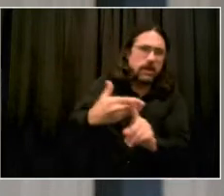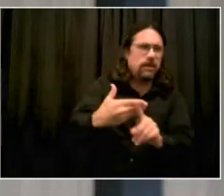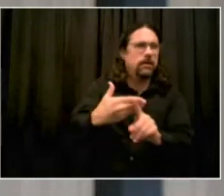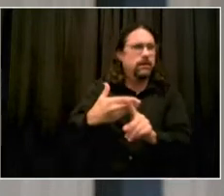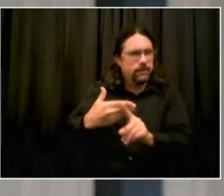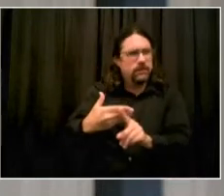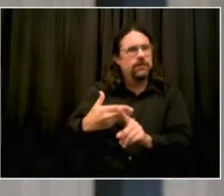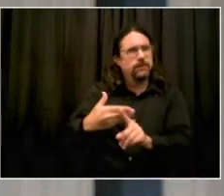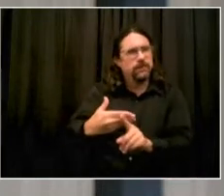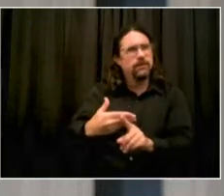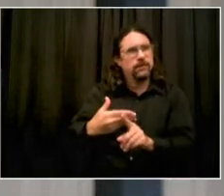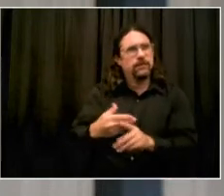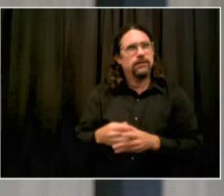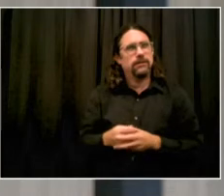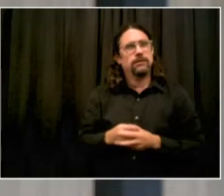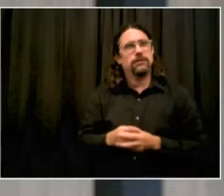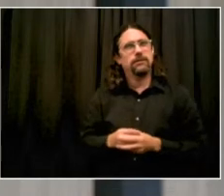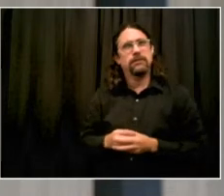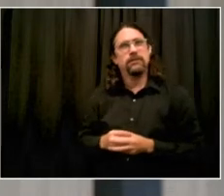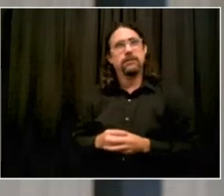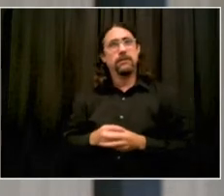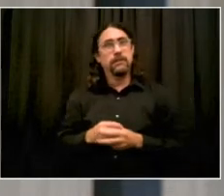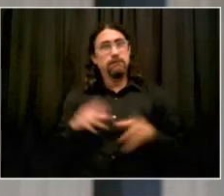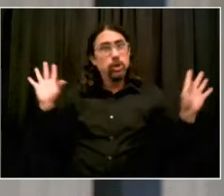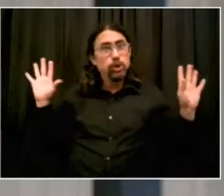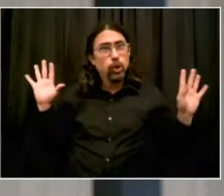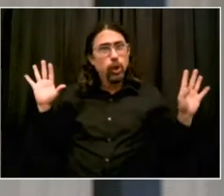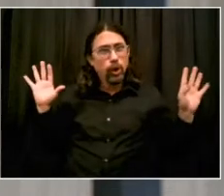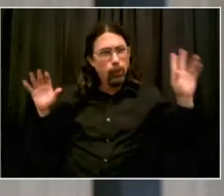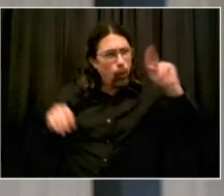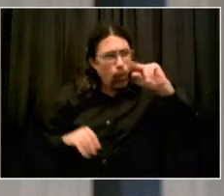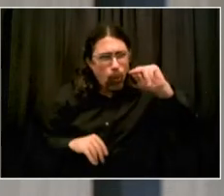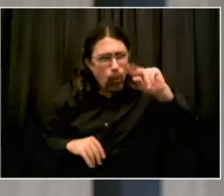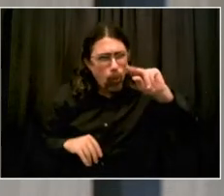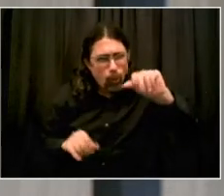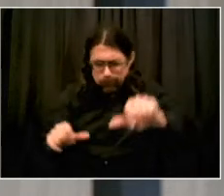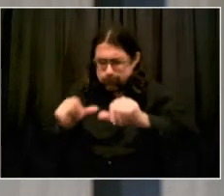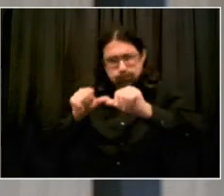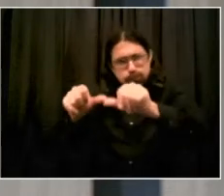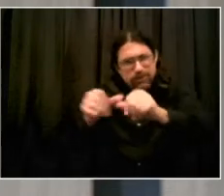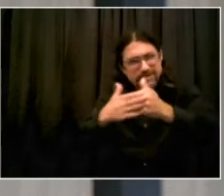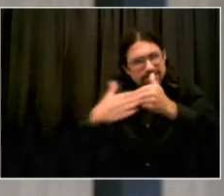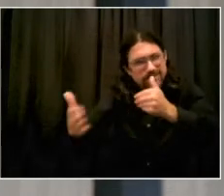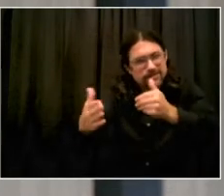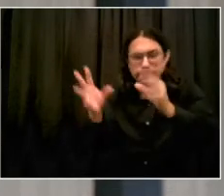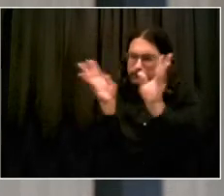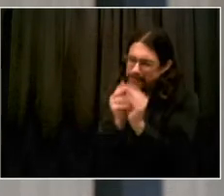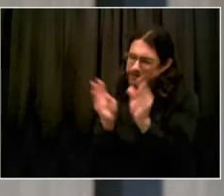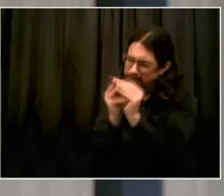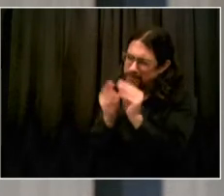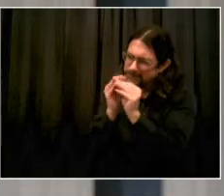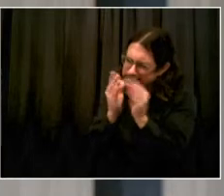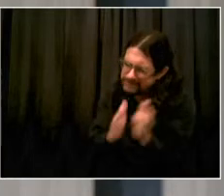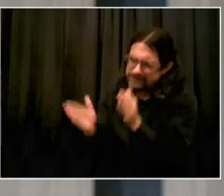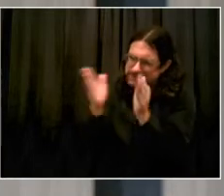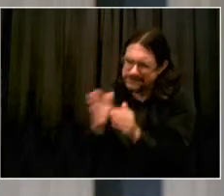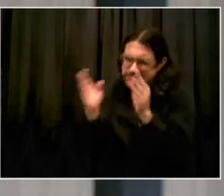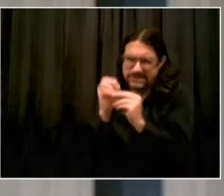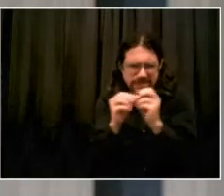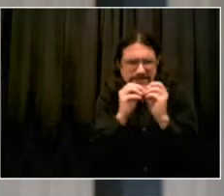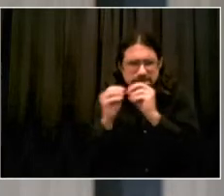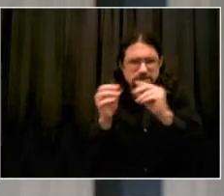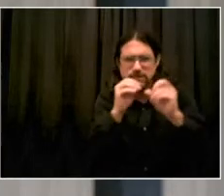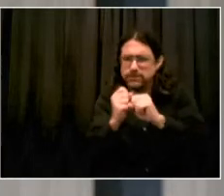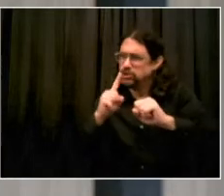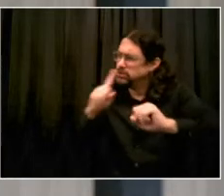way and really problem solve in real time, which makes it, as circumstances change, you have to pivot and you